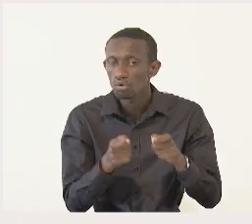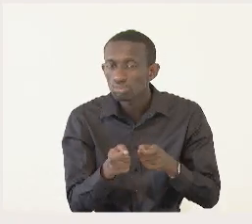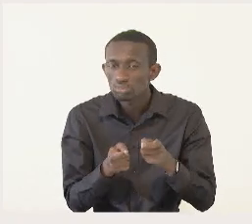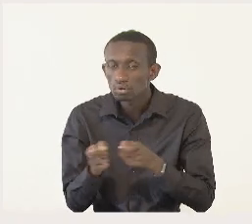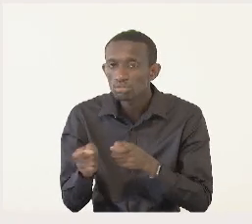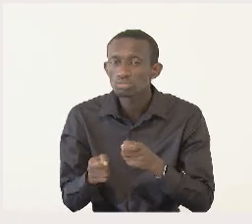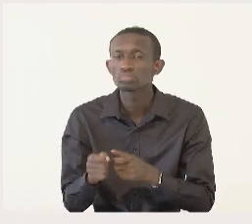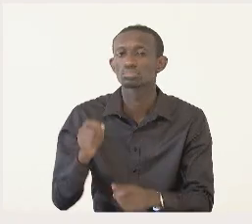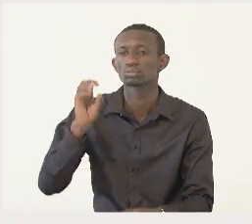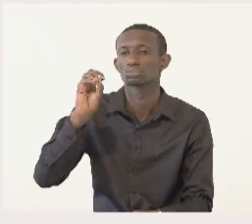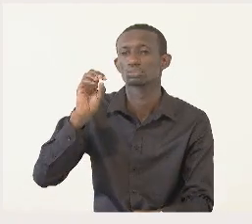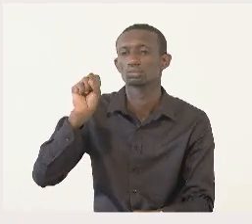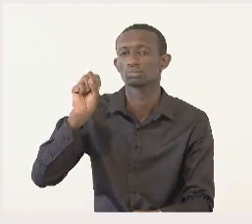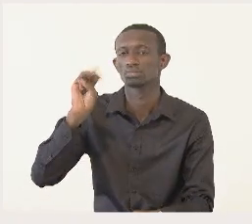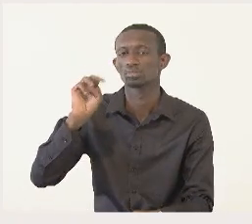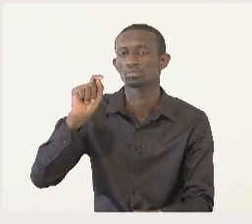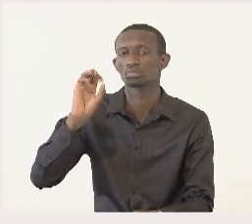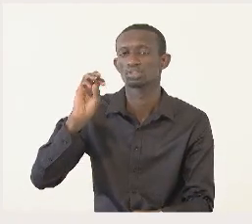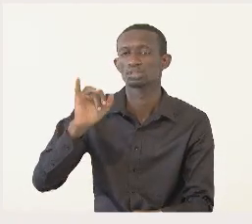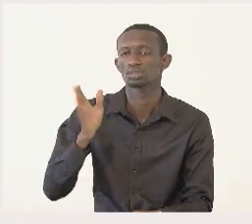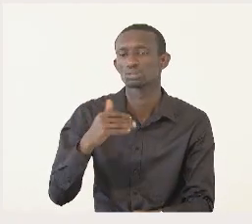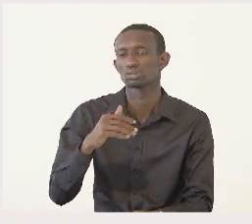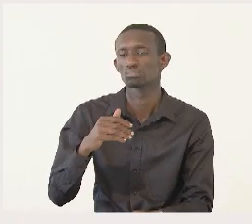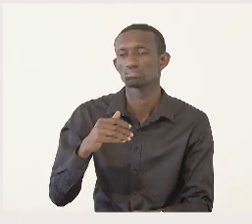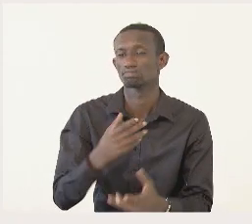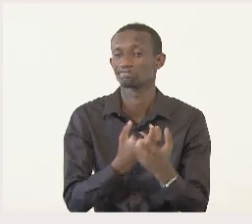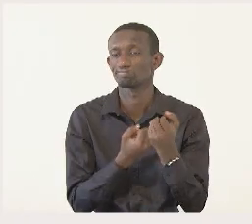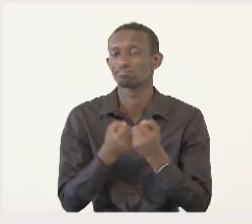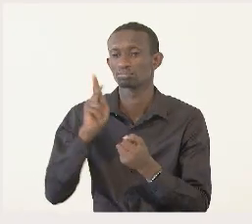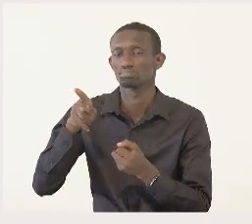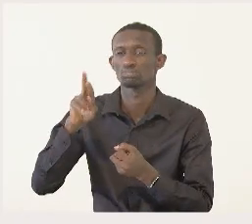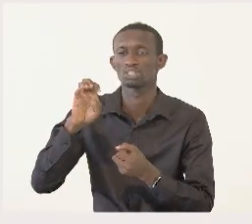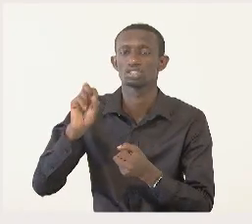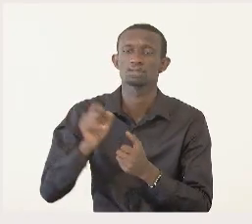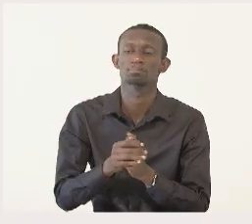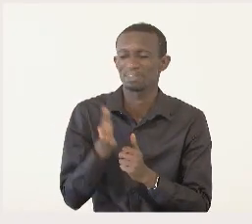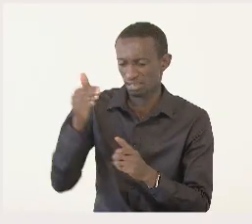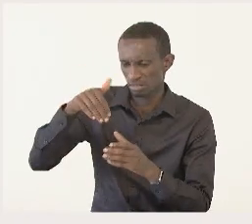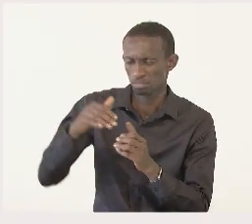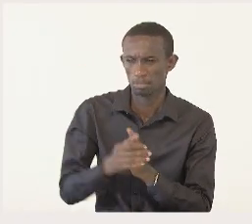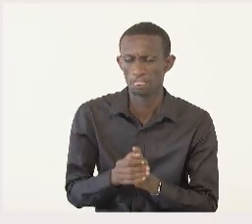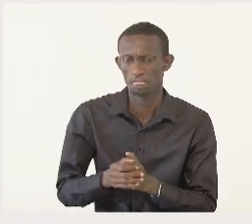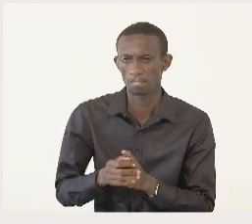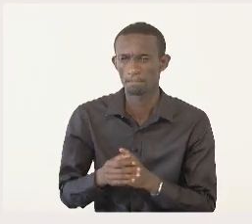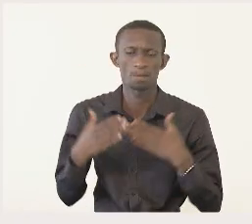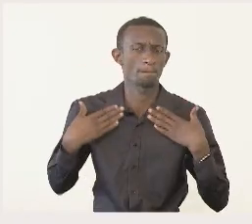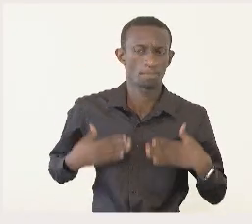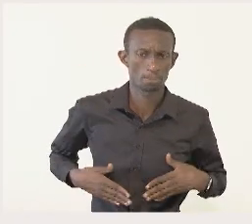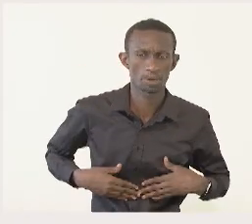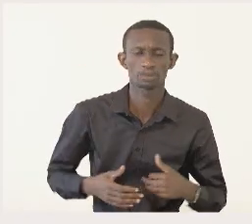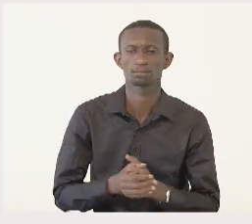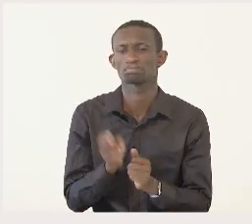about osmotic pressure, because if osmotic pressure increases in our cells or in the fluid, in our body